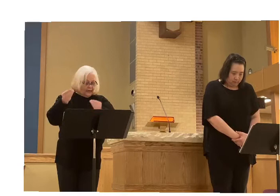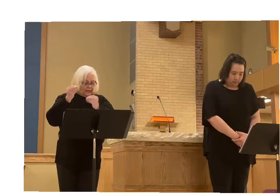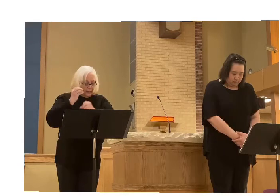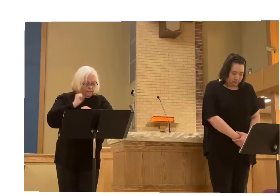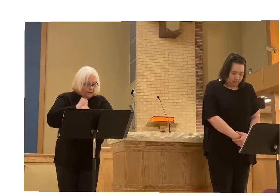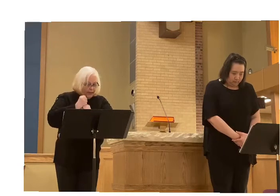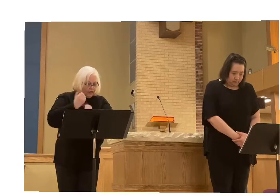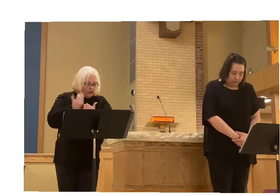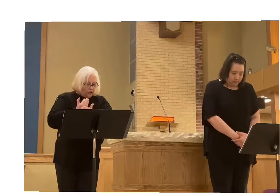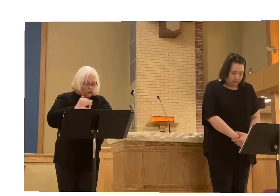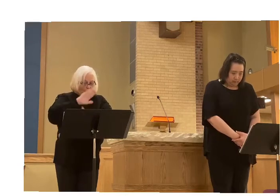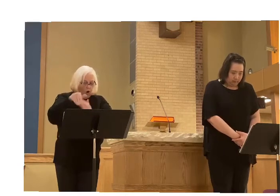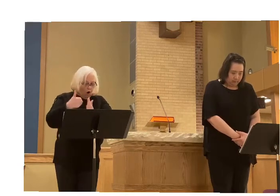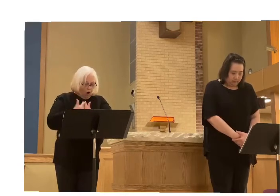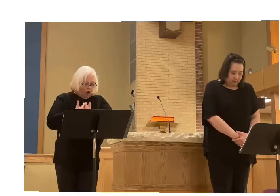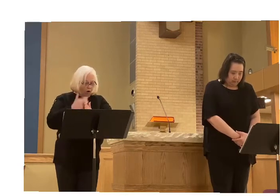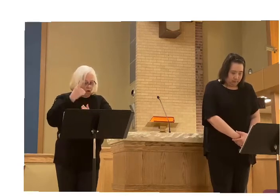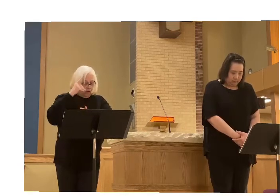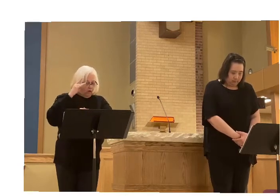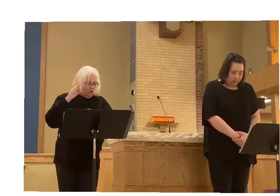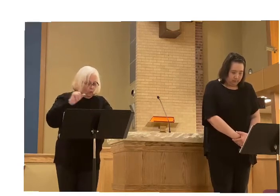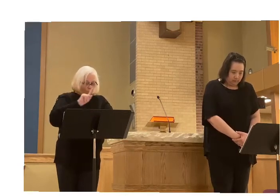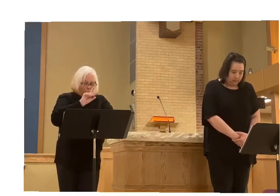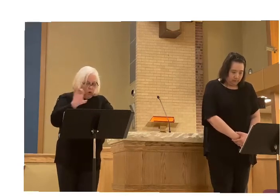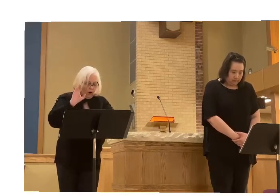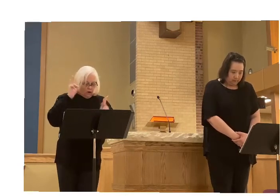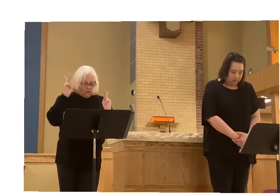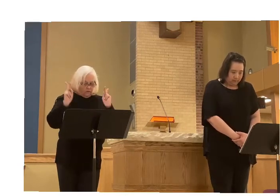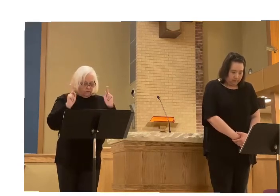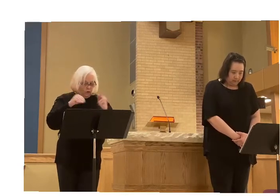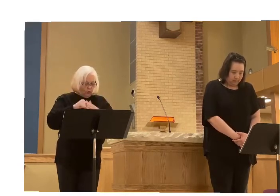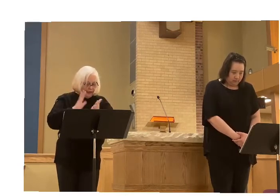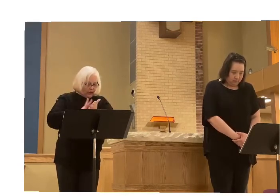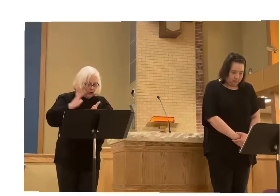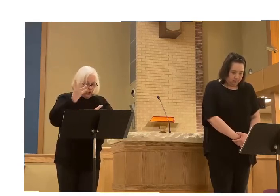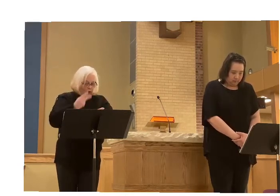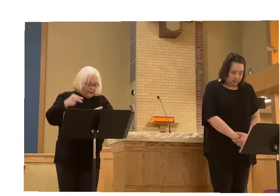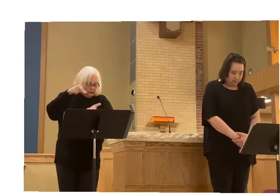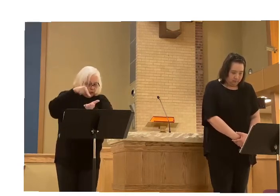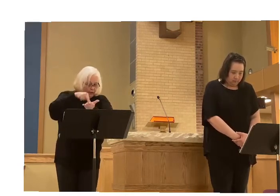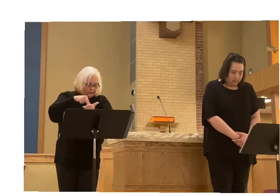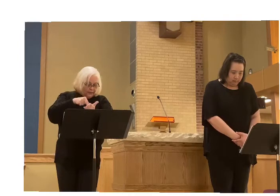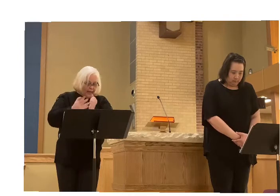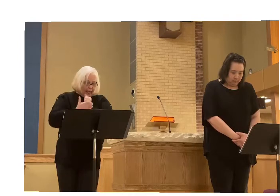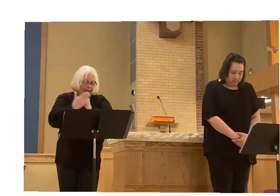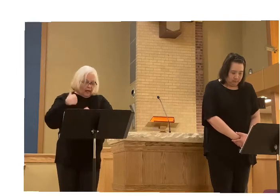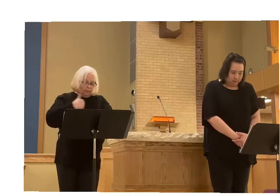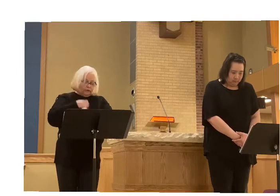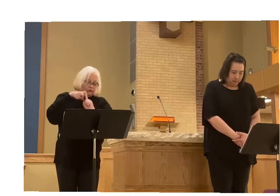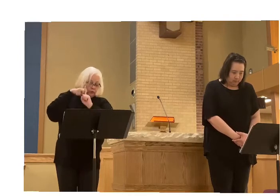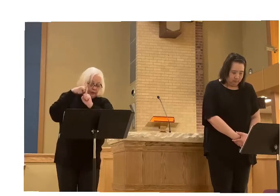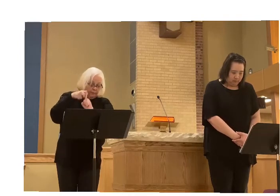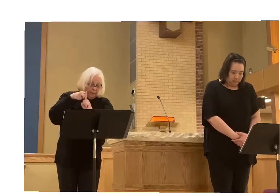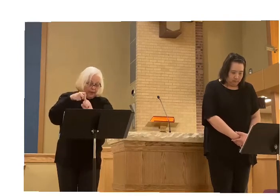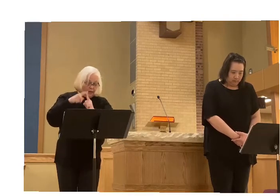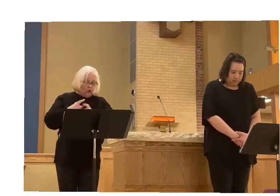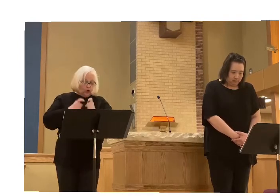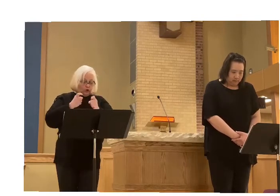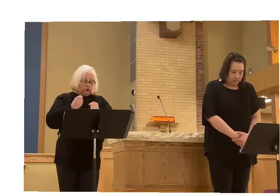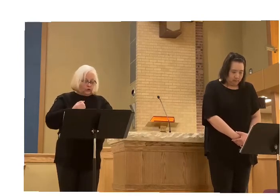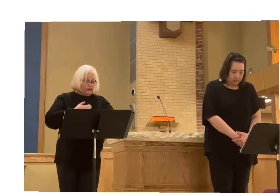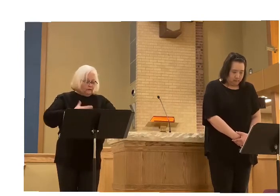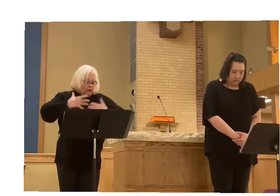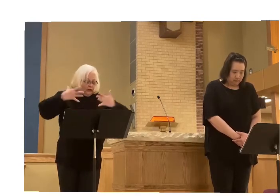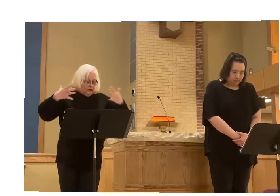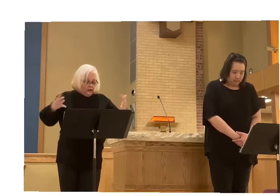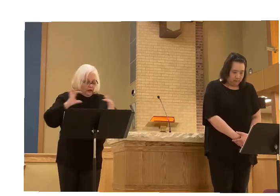you 100-fold in the glorious resurrection. Help us, we beg you, to give generously of ourselves and all